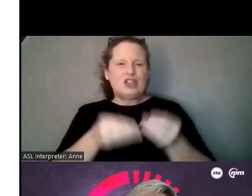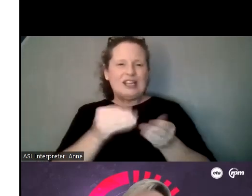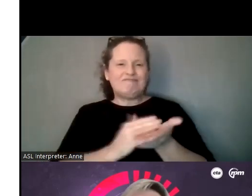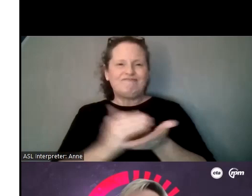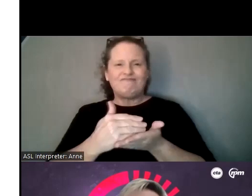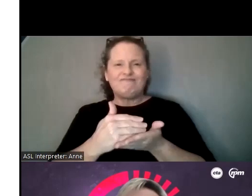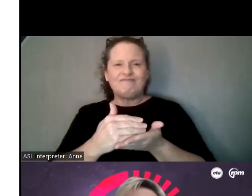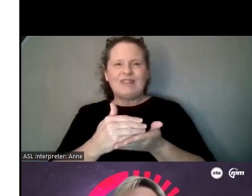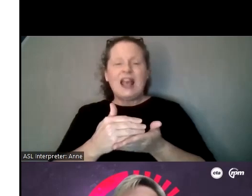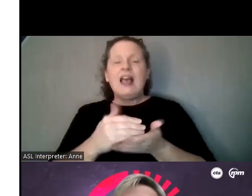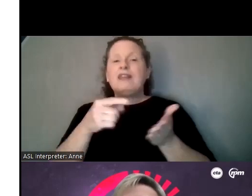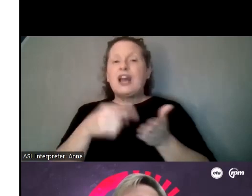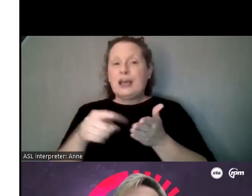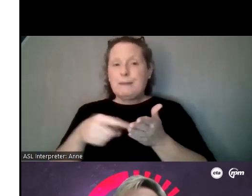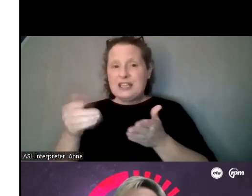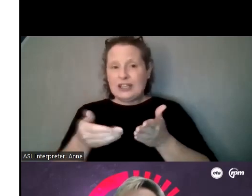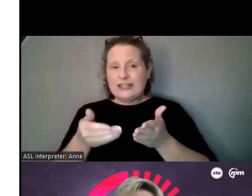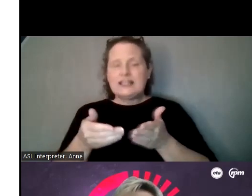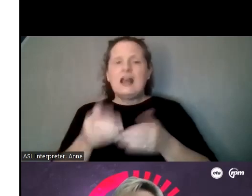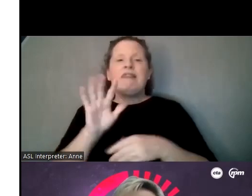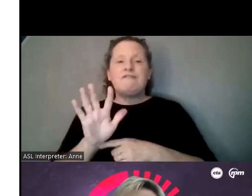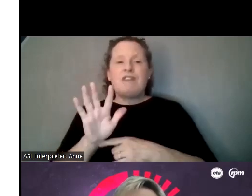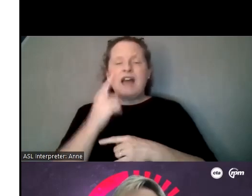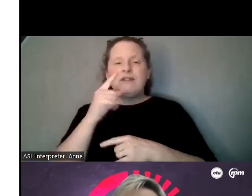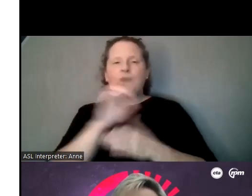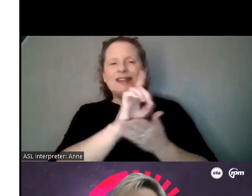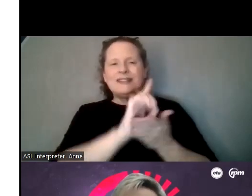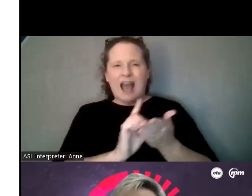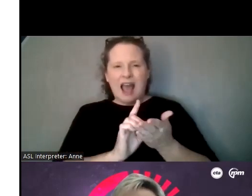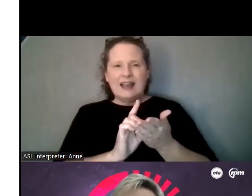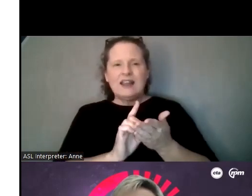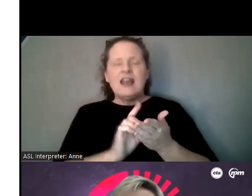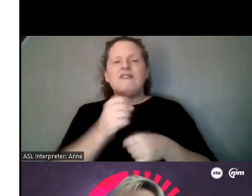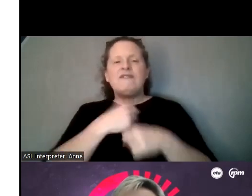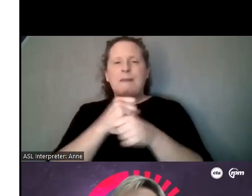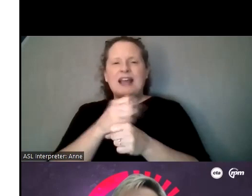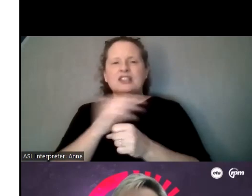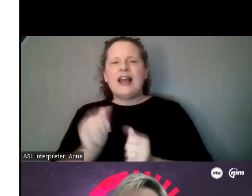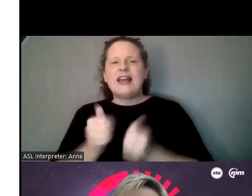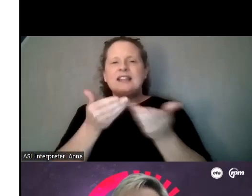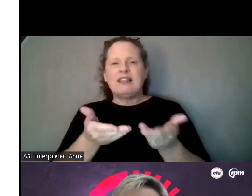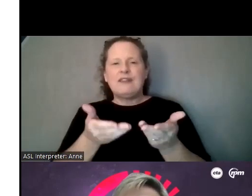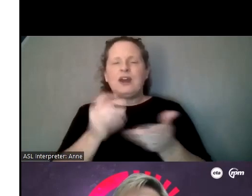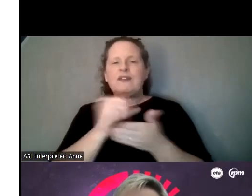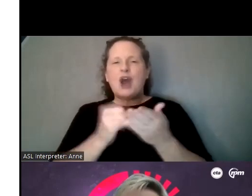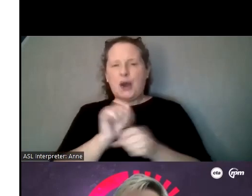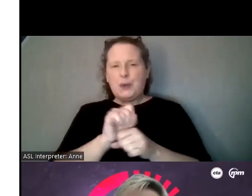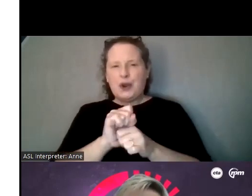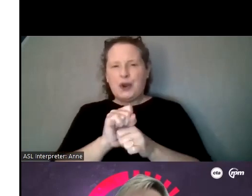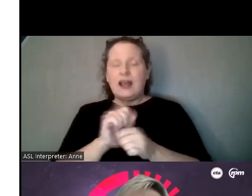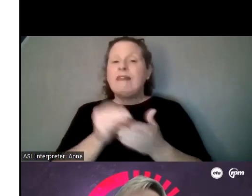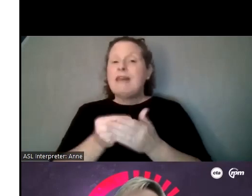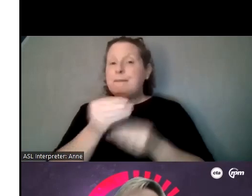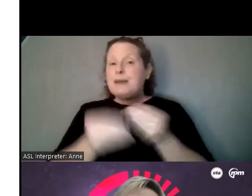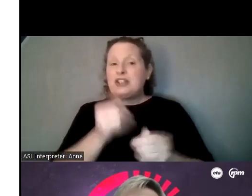Commissions. The 5 art commissions are for the design, fabrication, and delivery of artwork. The budget for